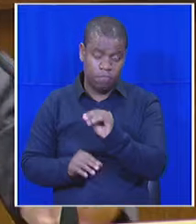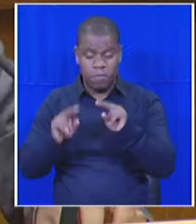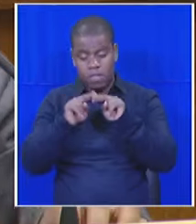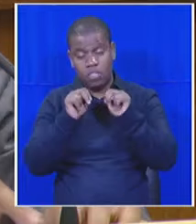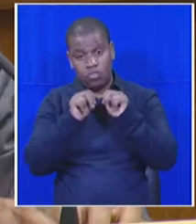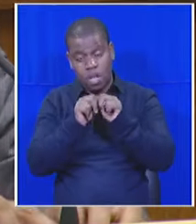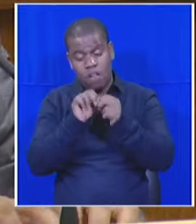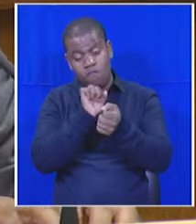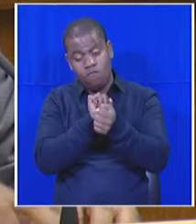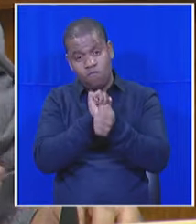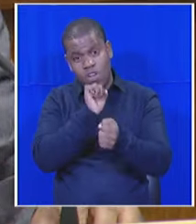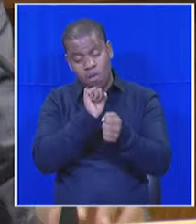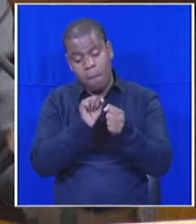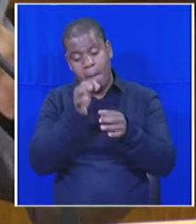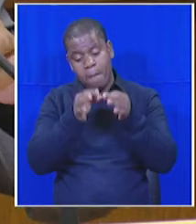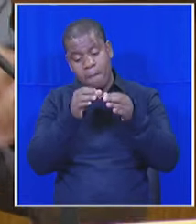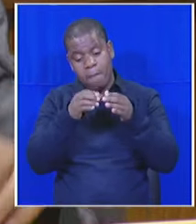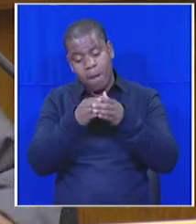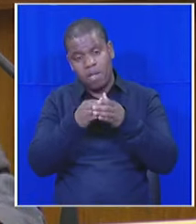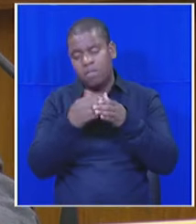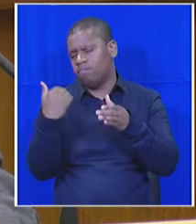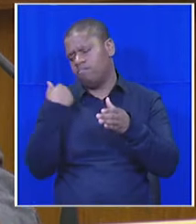Freedom Party also yesterday in the Appropriation